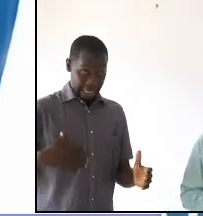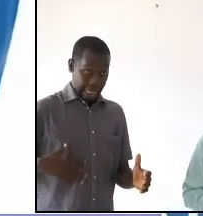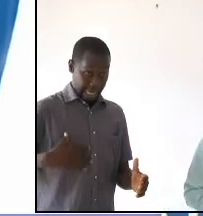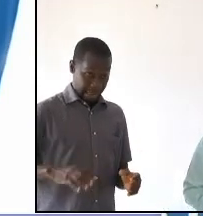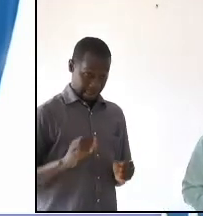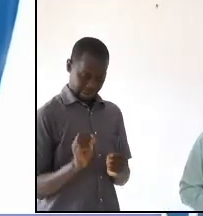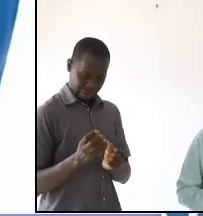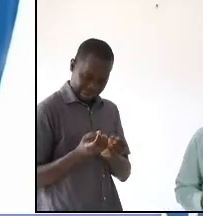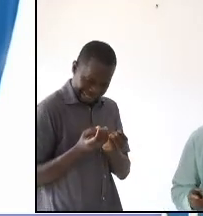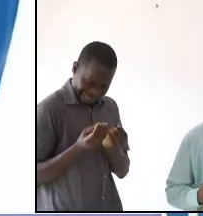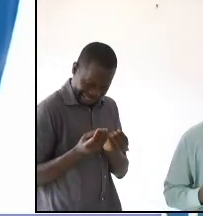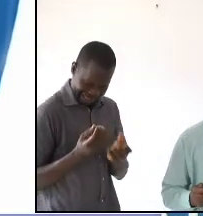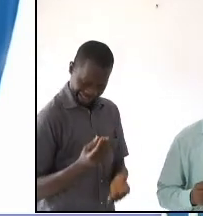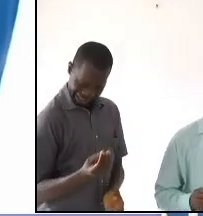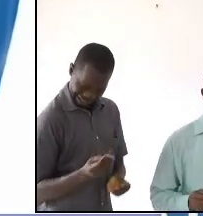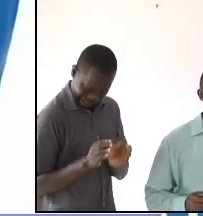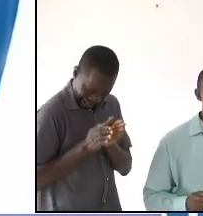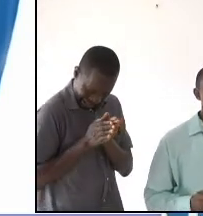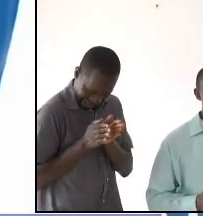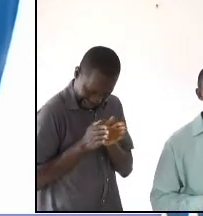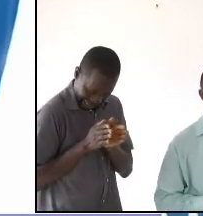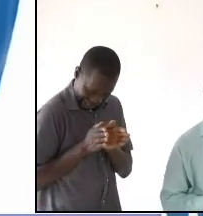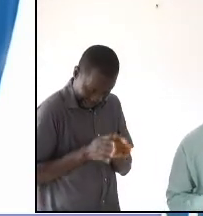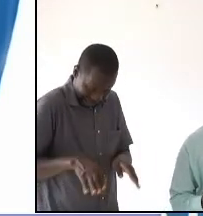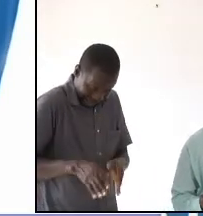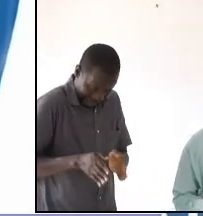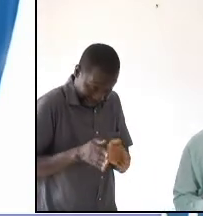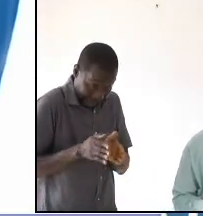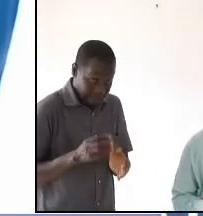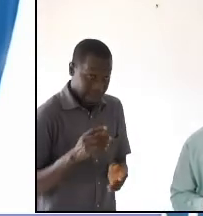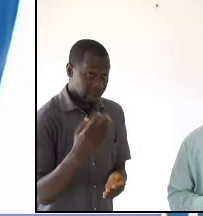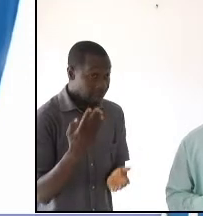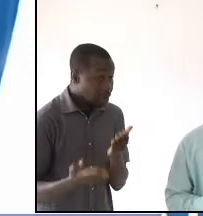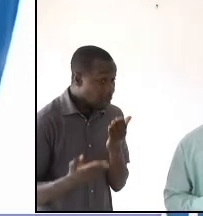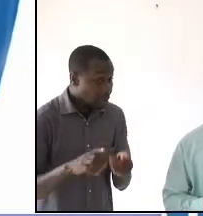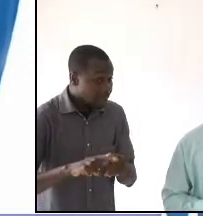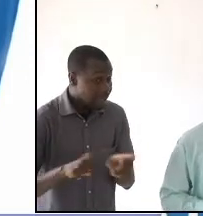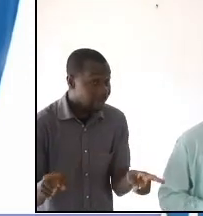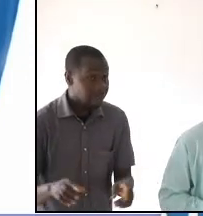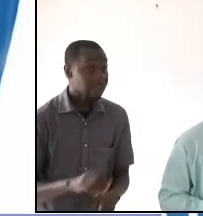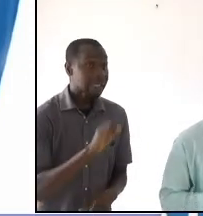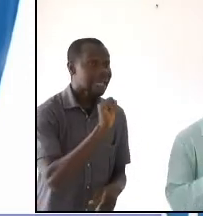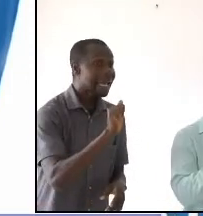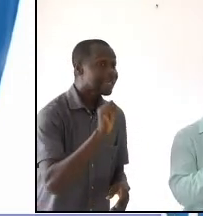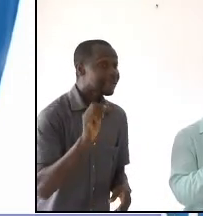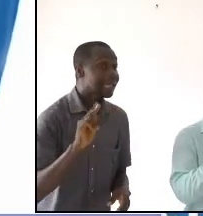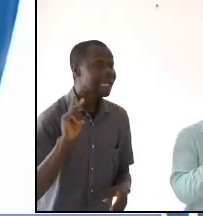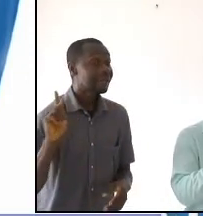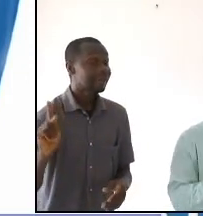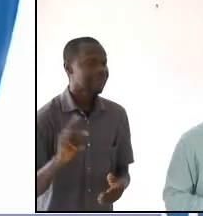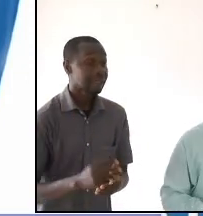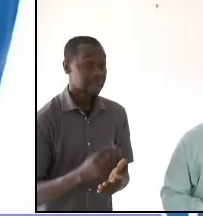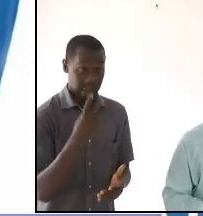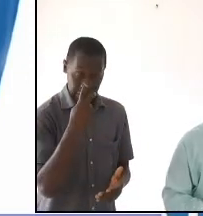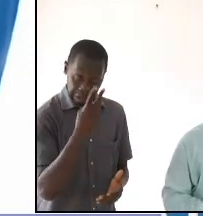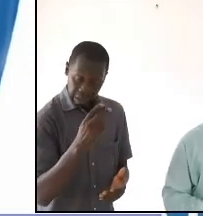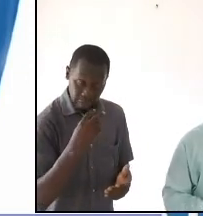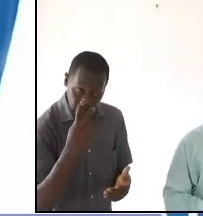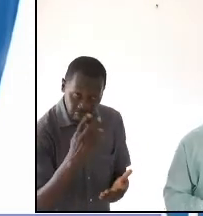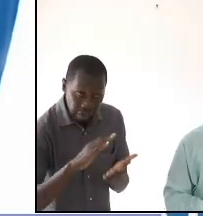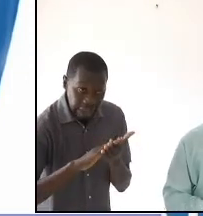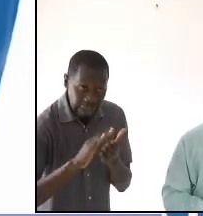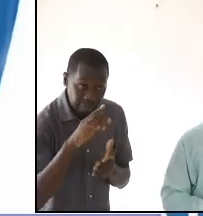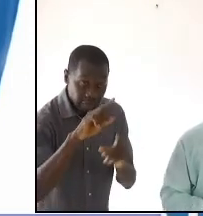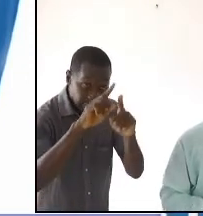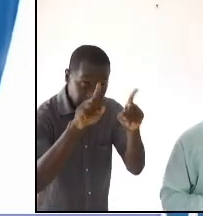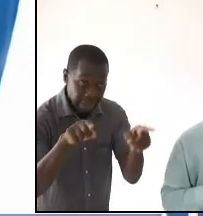very thin. So that is one simple difference between the artery and the vein. There's another difference which we can't obviously see from this